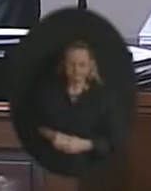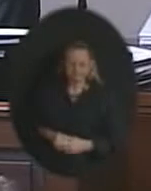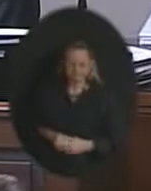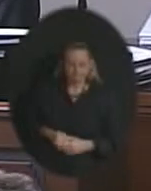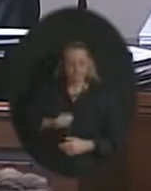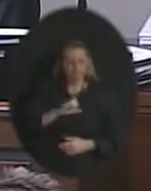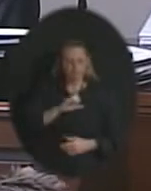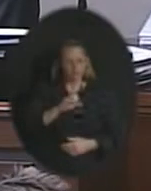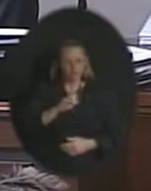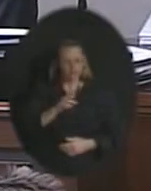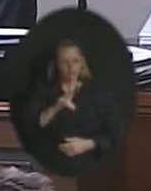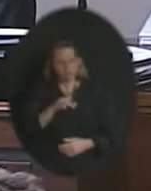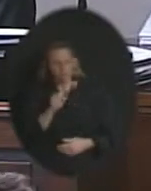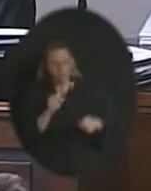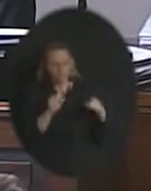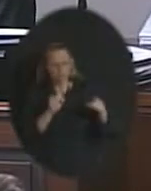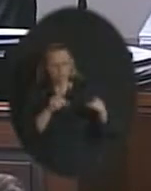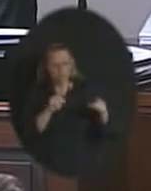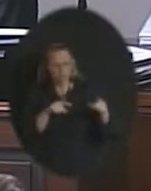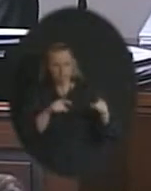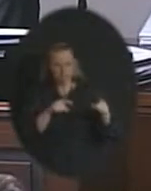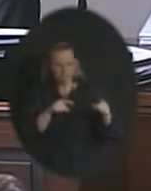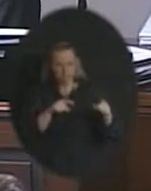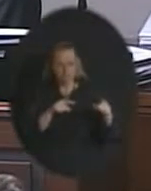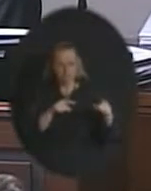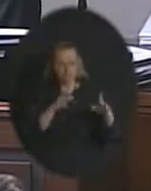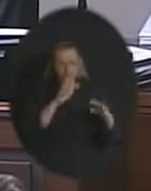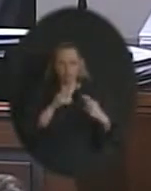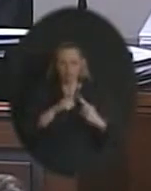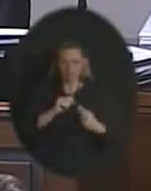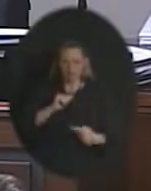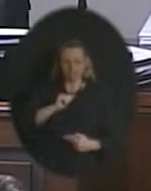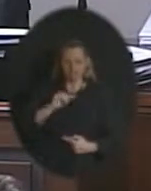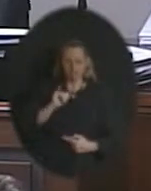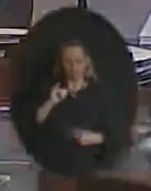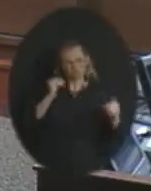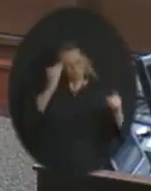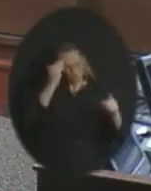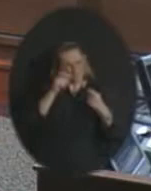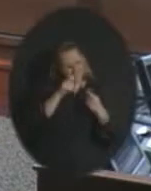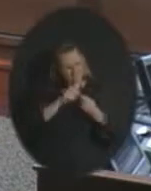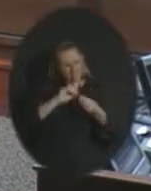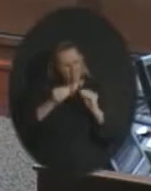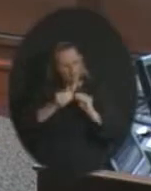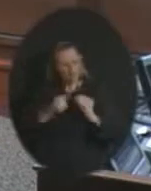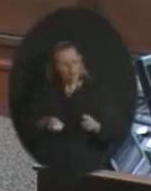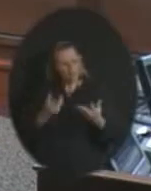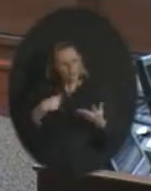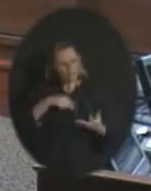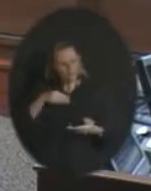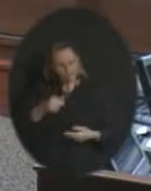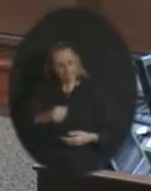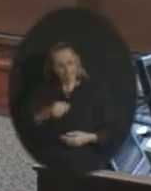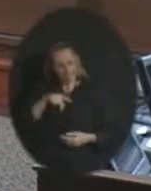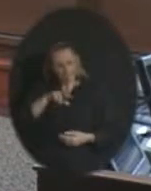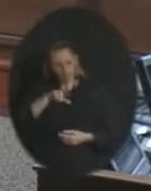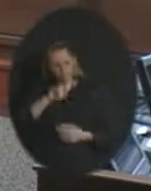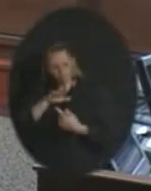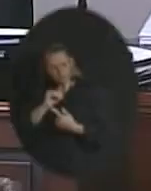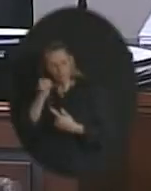Charles, do you have, it, with that in mind, self-insuring, do you have that number off the top of your head, what we would be paying as a premium if we didn't